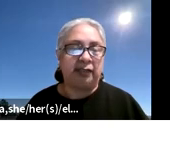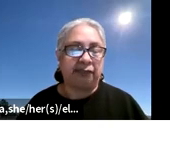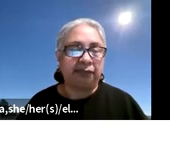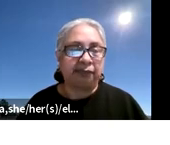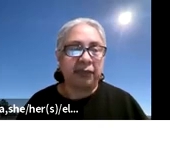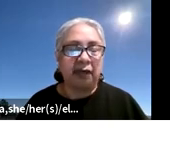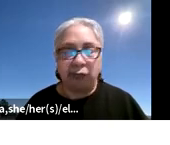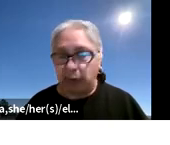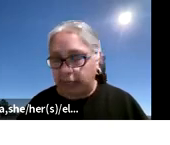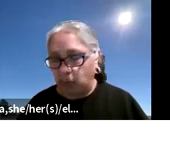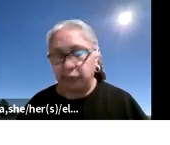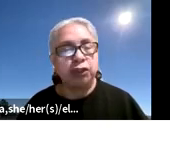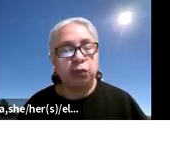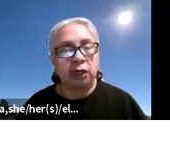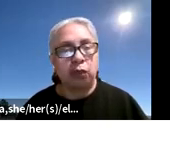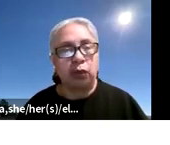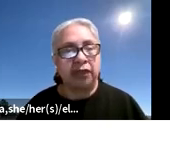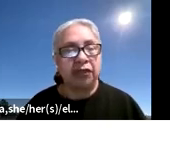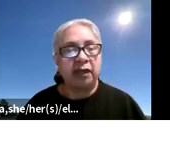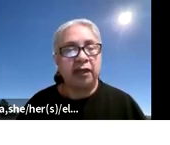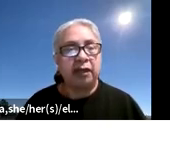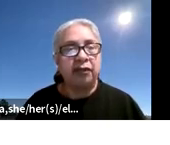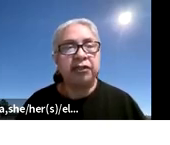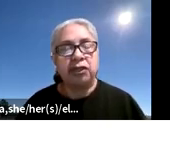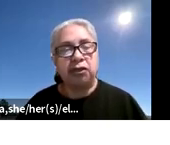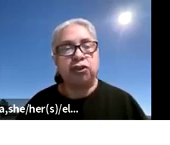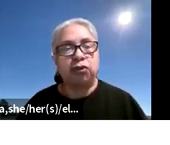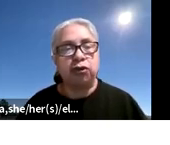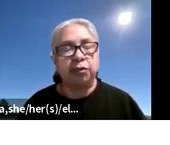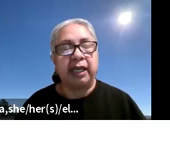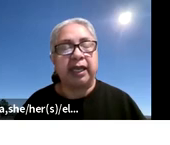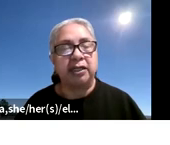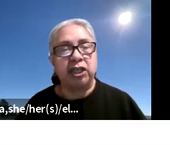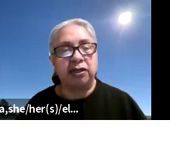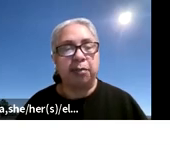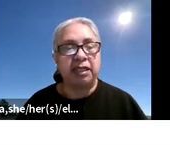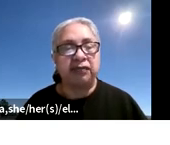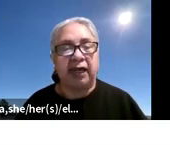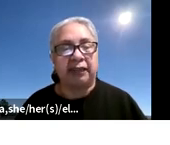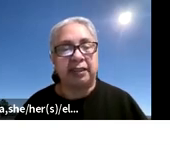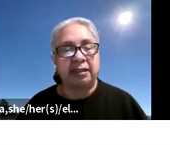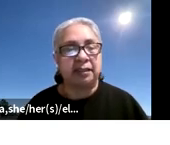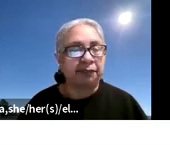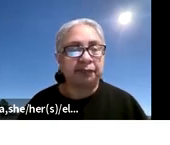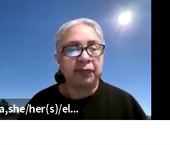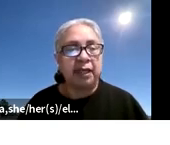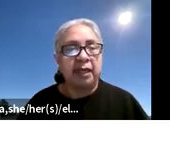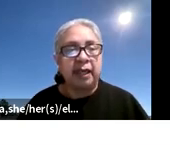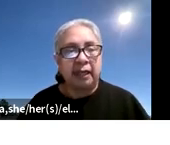why, of why I want to work with this huge group to end gender-based violence.